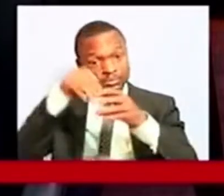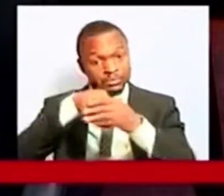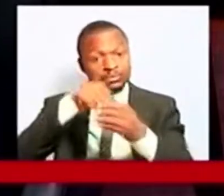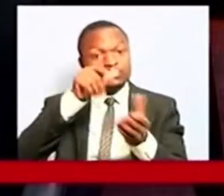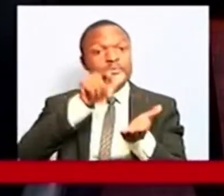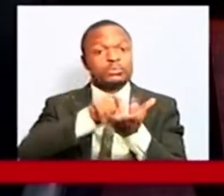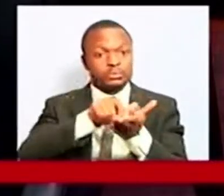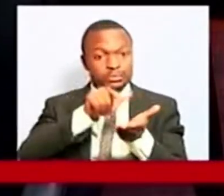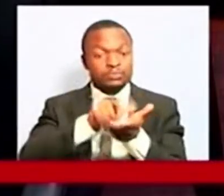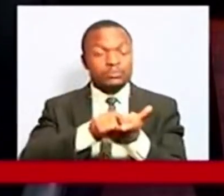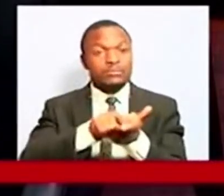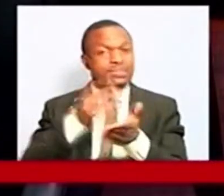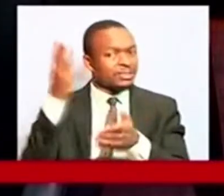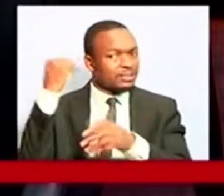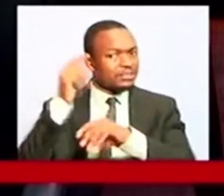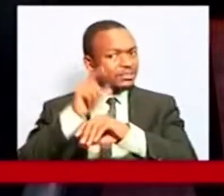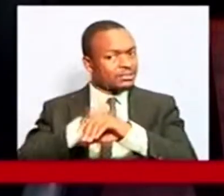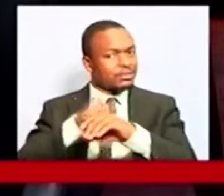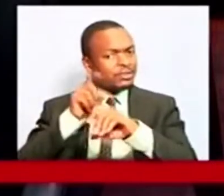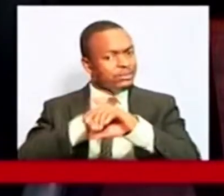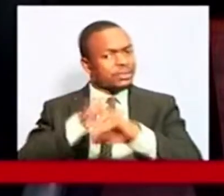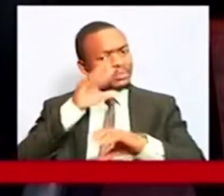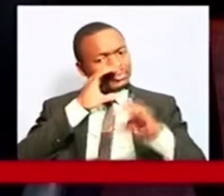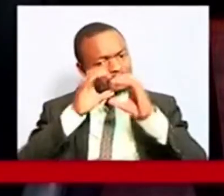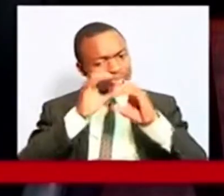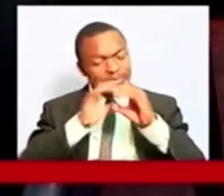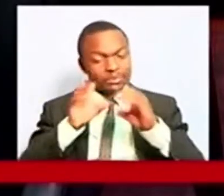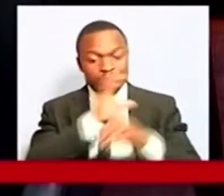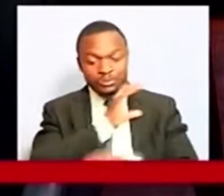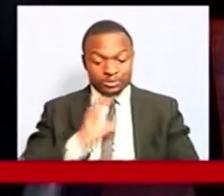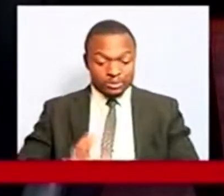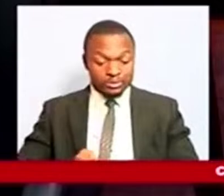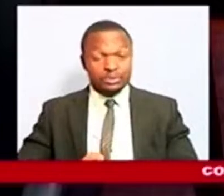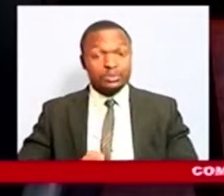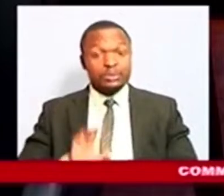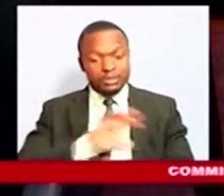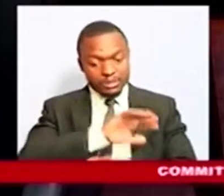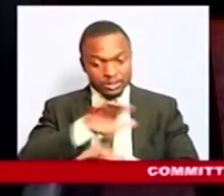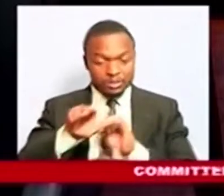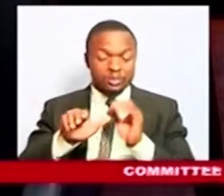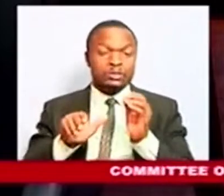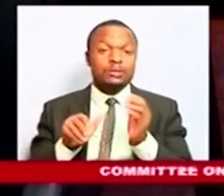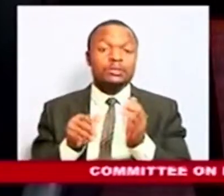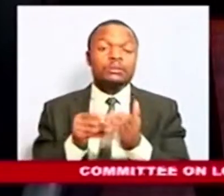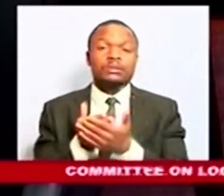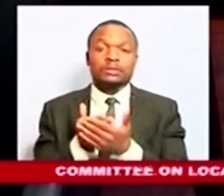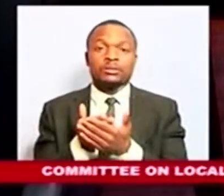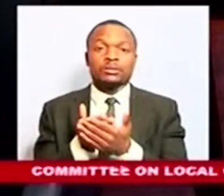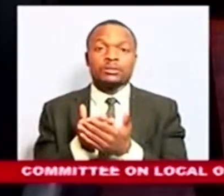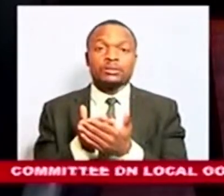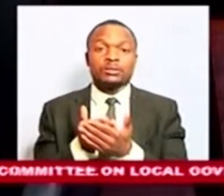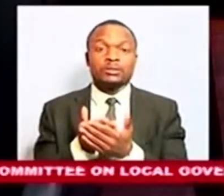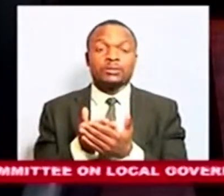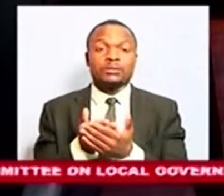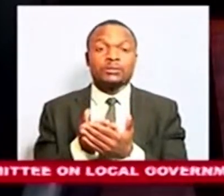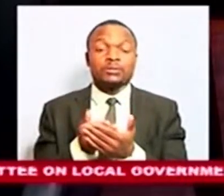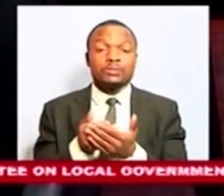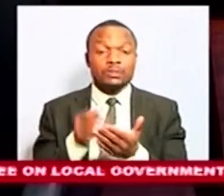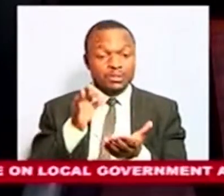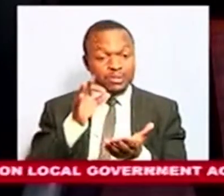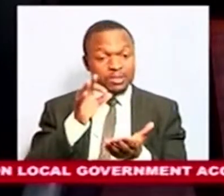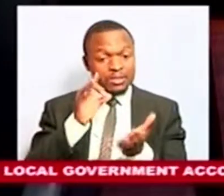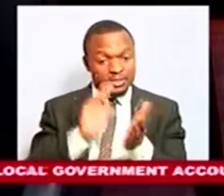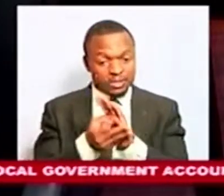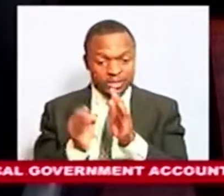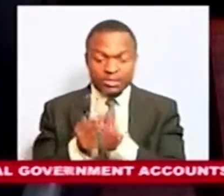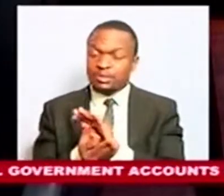are, by that time, when we were communicating with the contractor, he indicated that all the files have, my stores is in Lusaka. And this time,